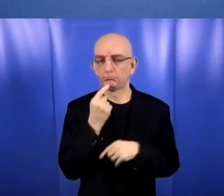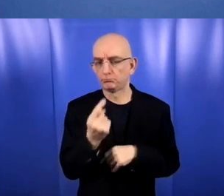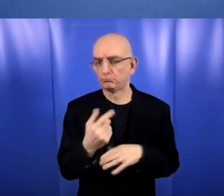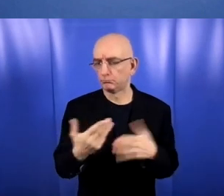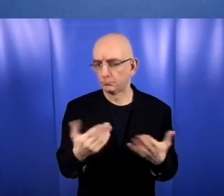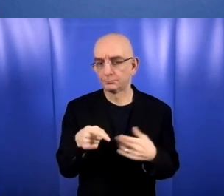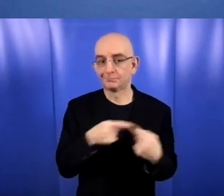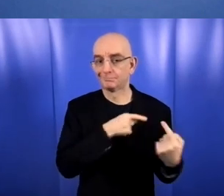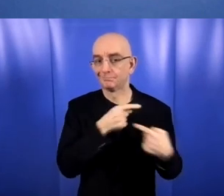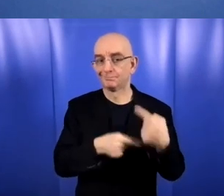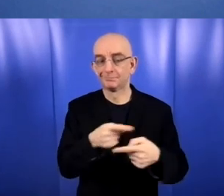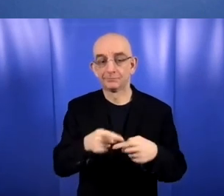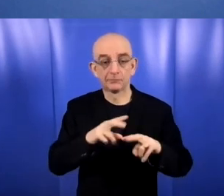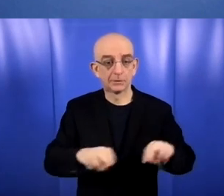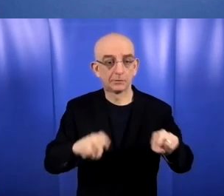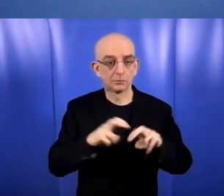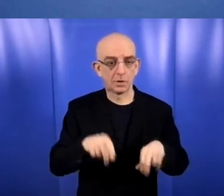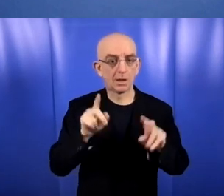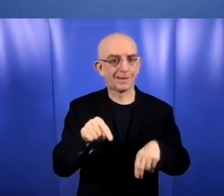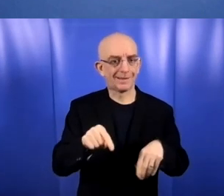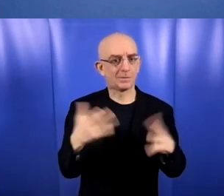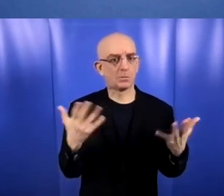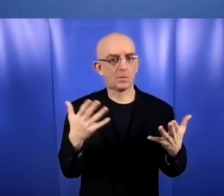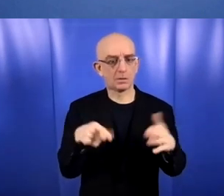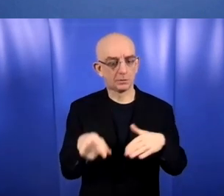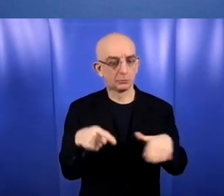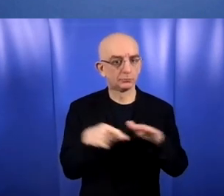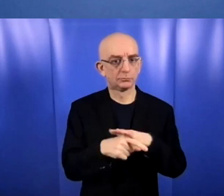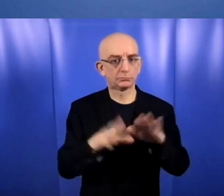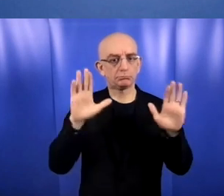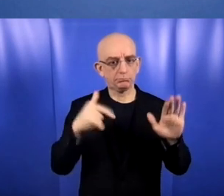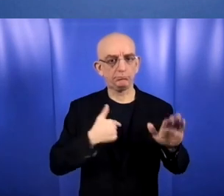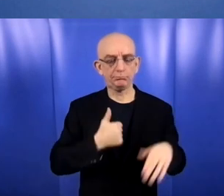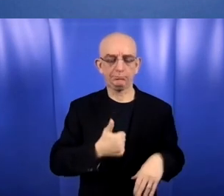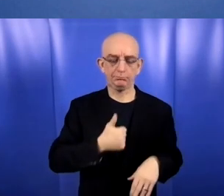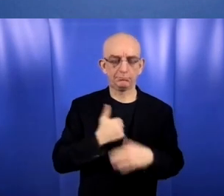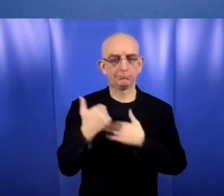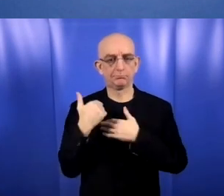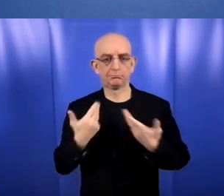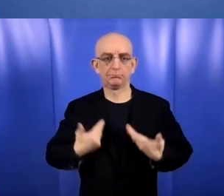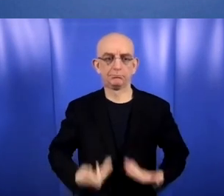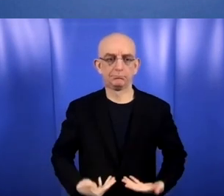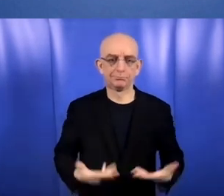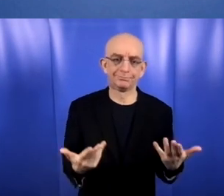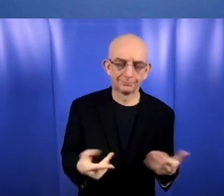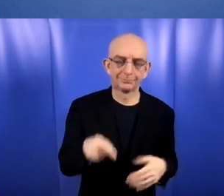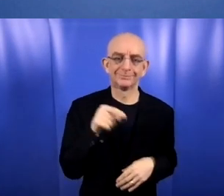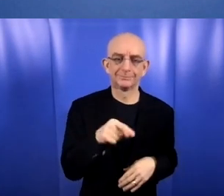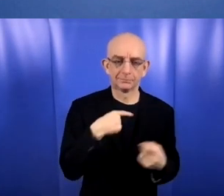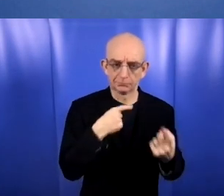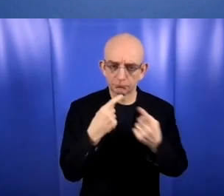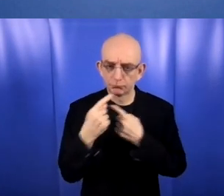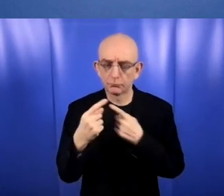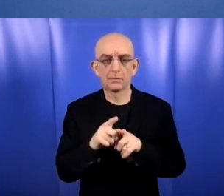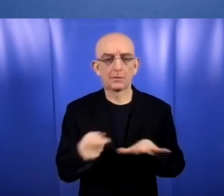the legal barriers, there's all of the issues around lack of awareness of how refugees' economic inclusion can be supported. And so